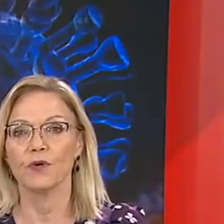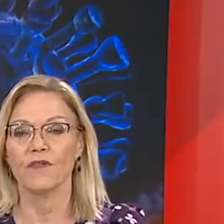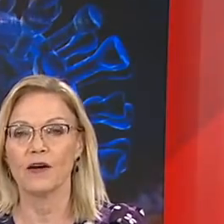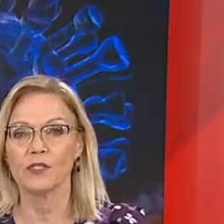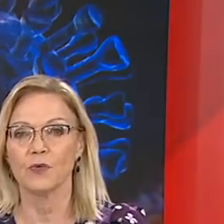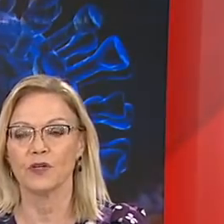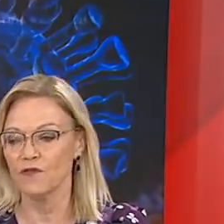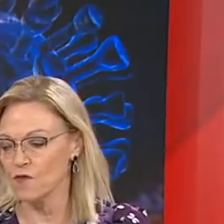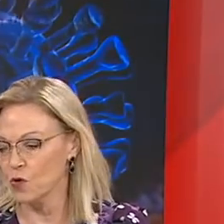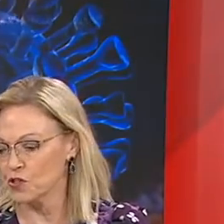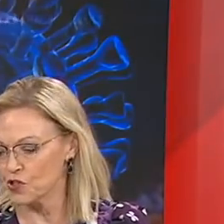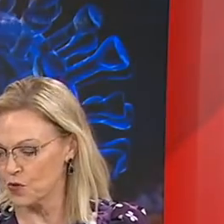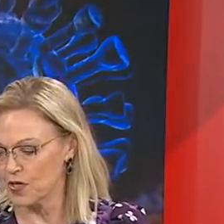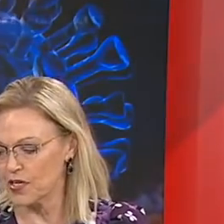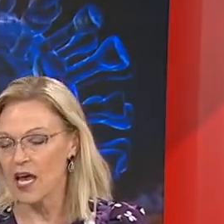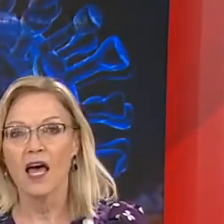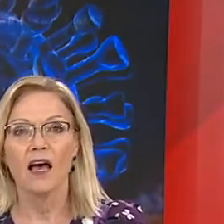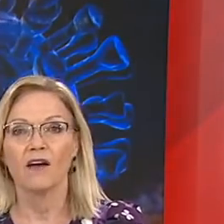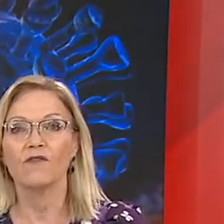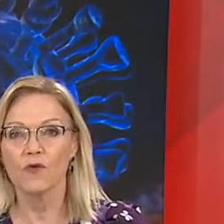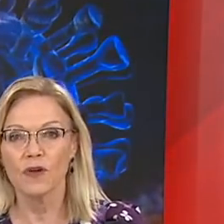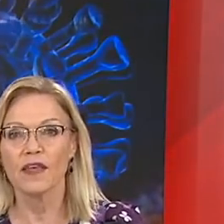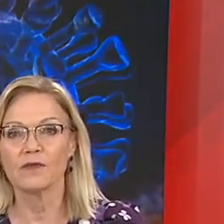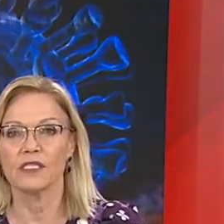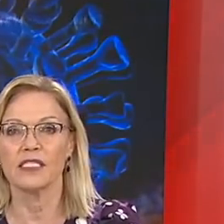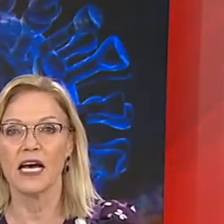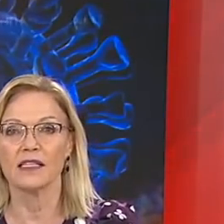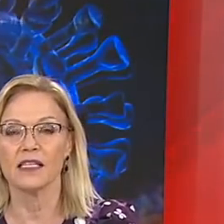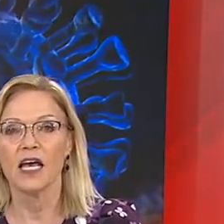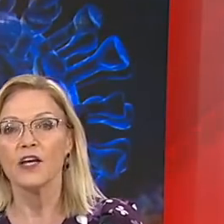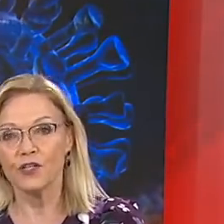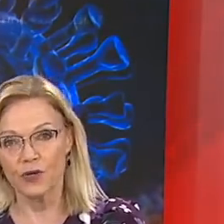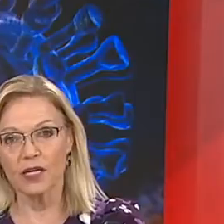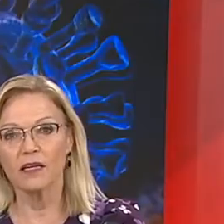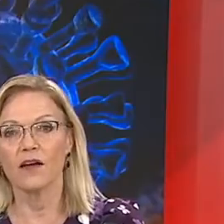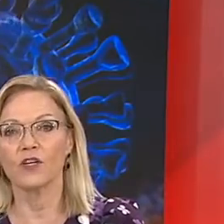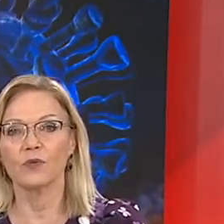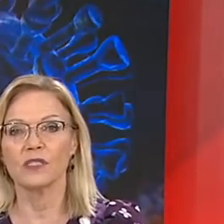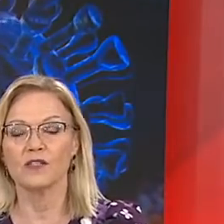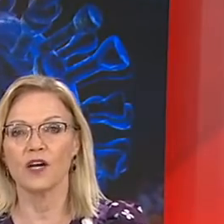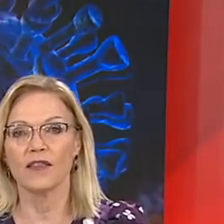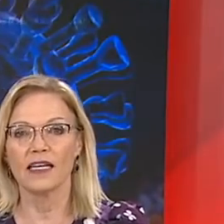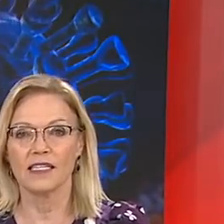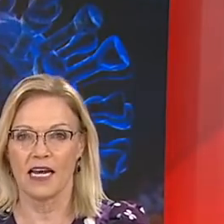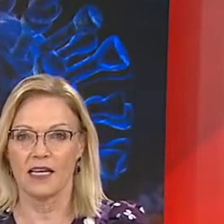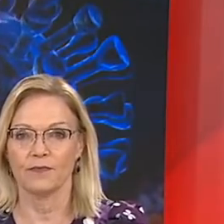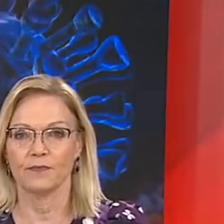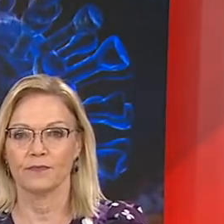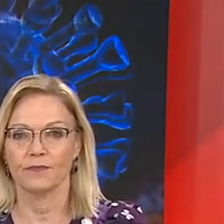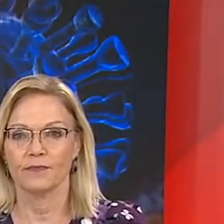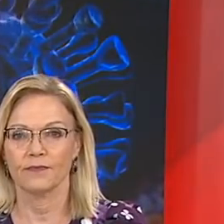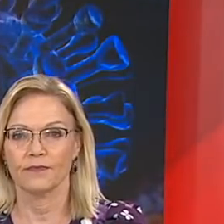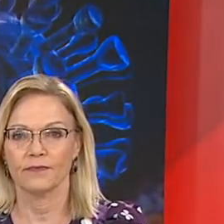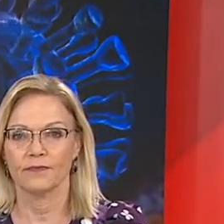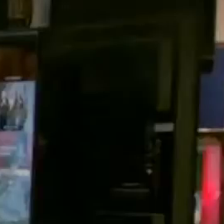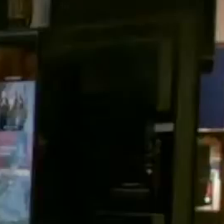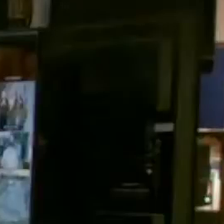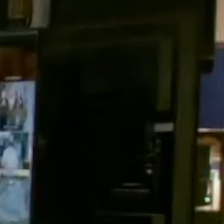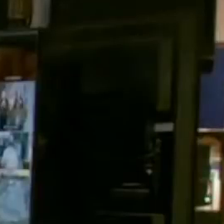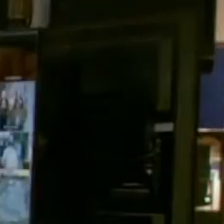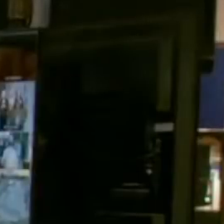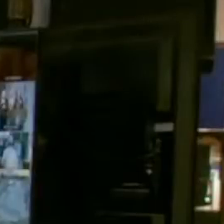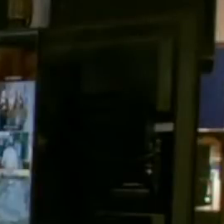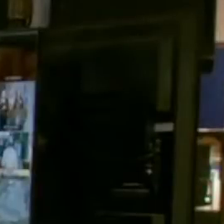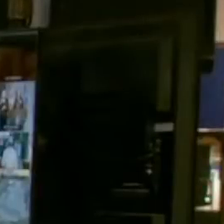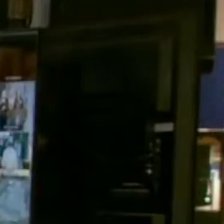to coronavirus. We're 4 short of 4,000 deaths. Do you think the governor will touch on that today? Yeah, and we remain, of